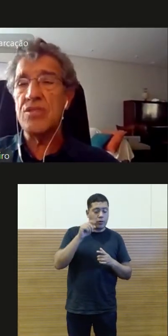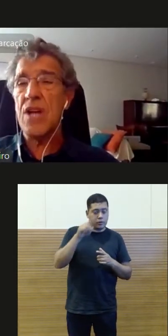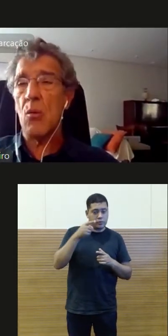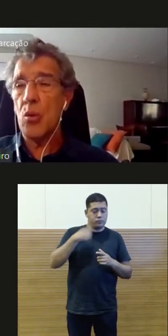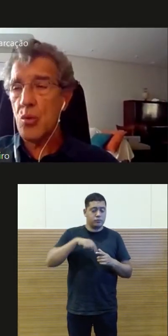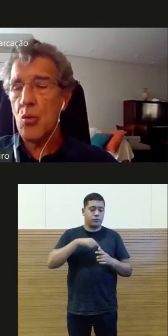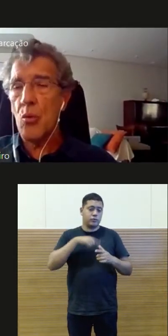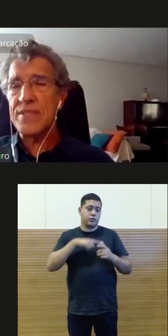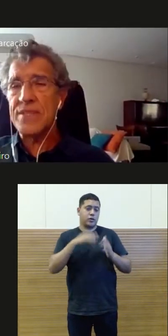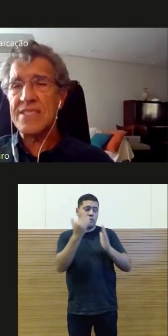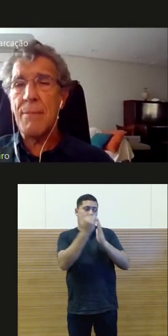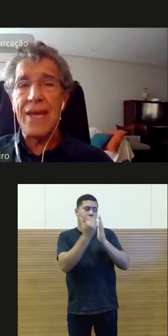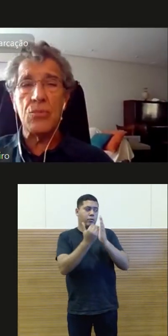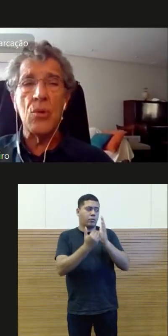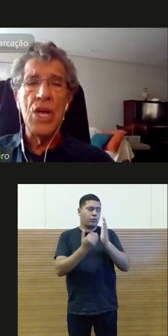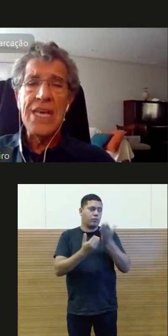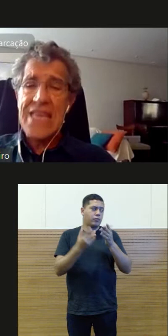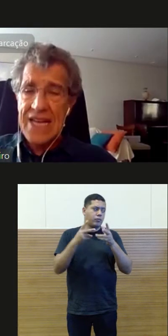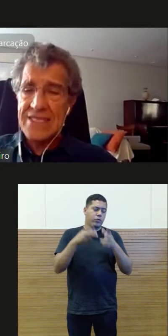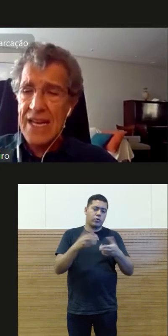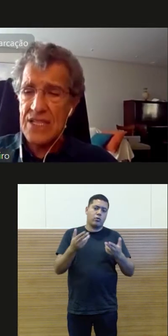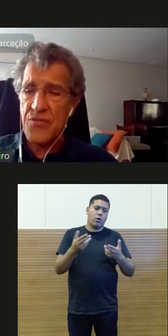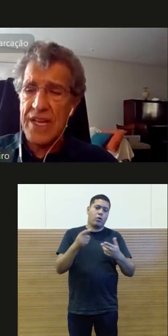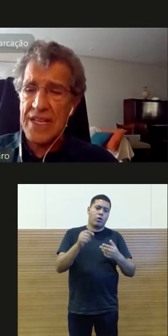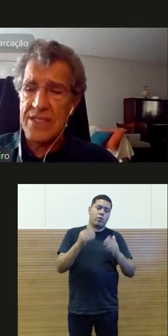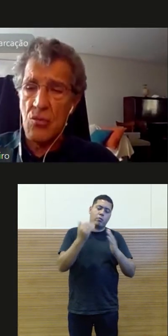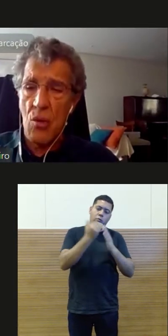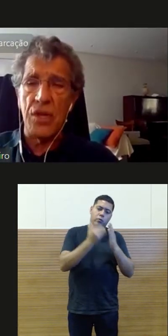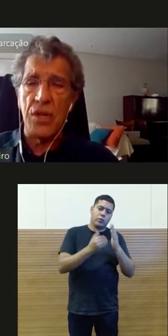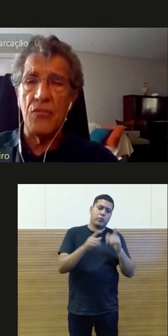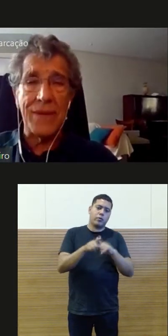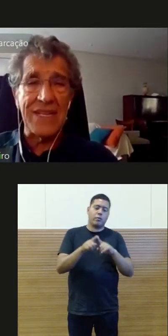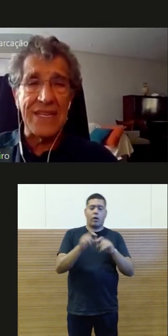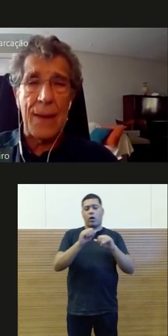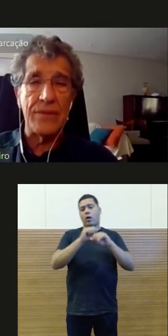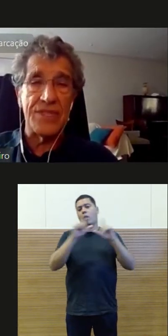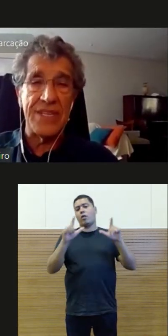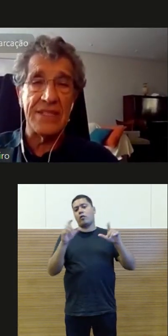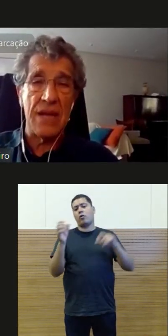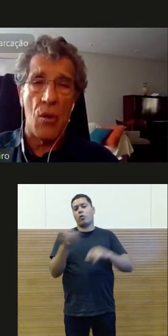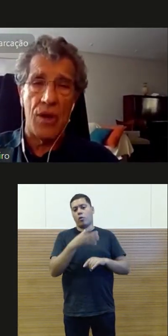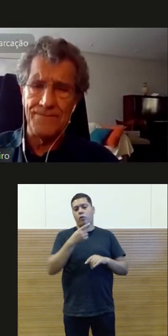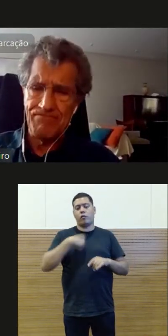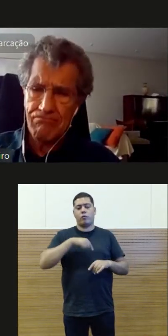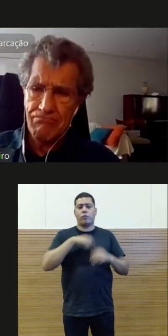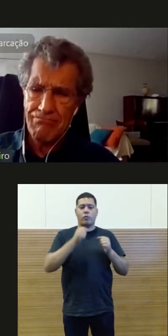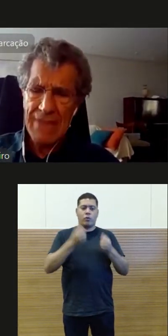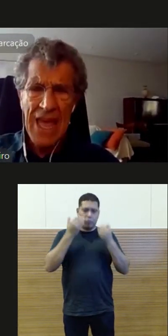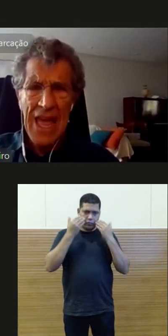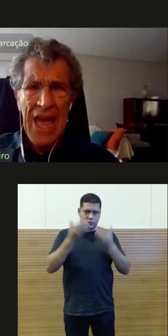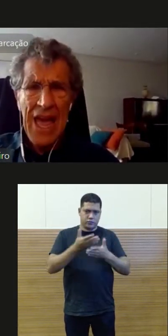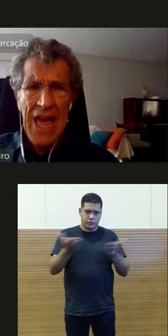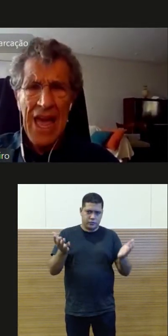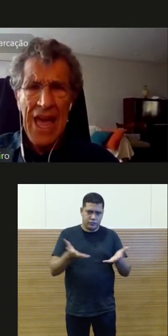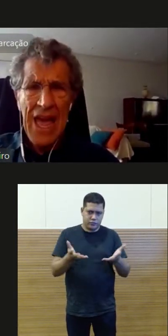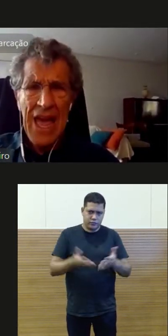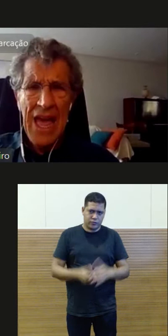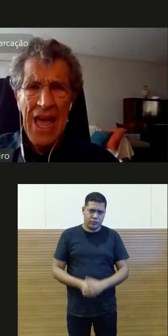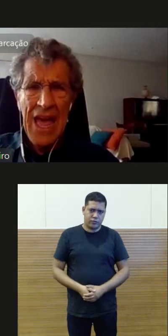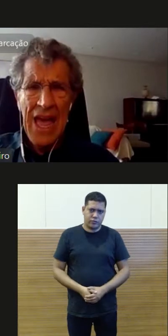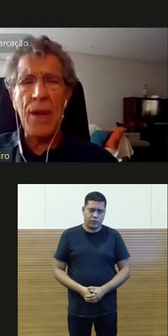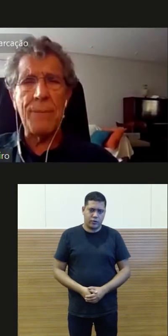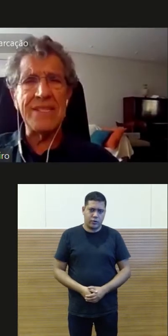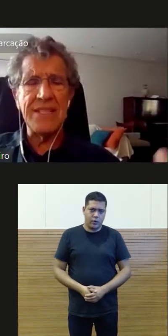that, we need a classification of foods according to their processing. And this is the new classification that I will bring